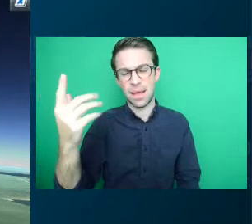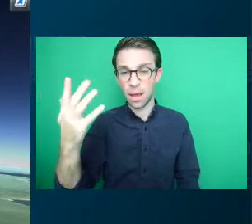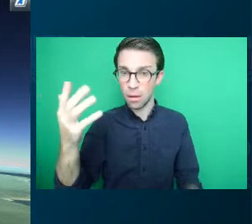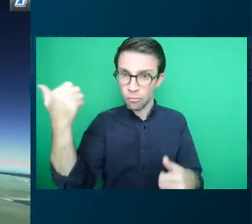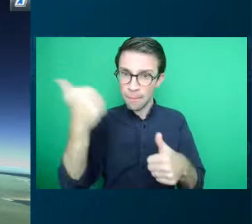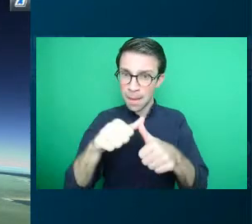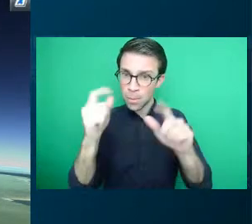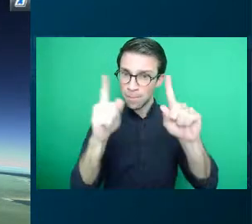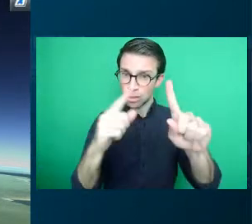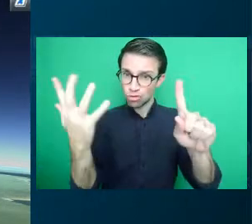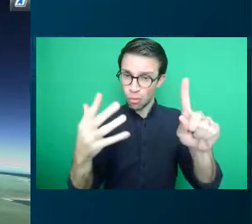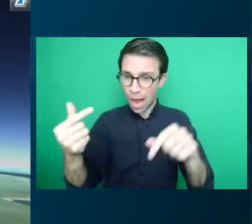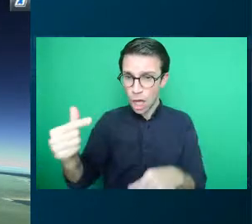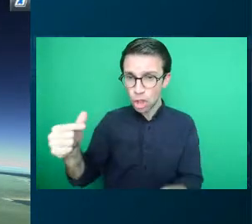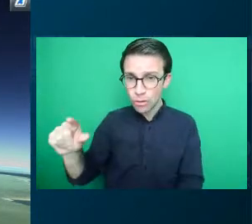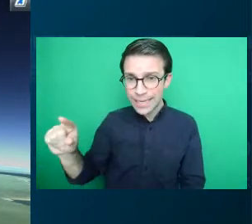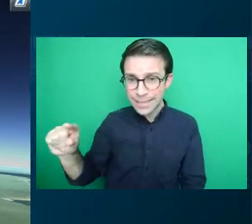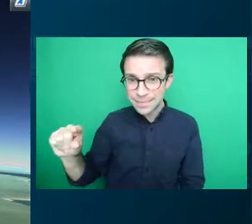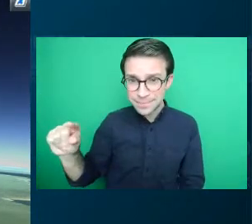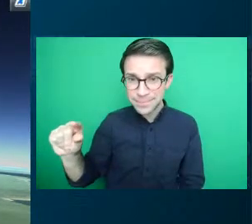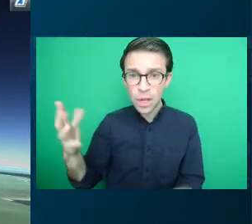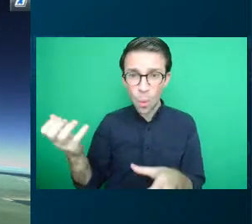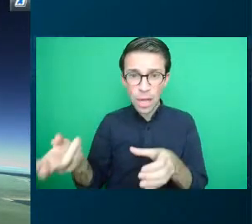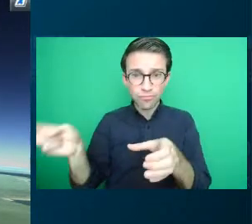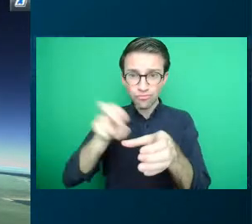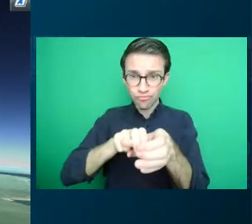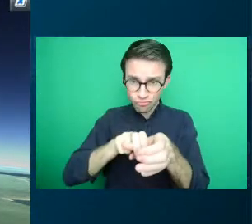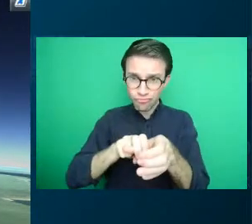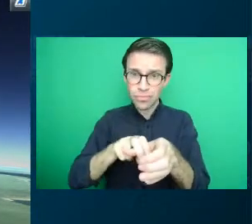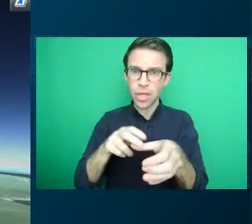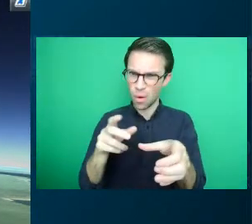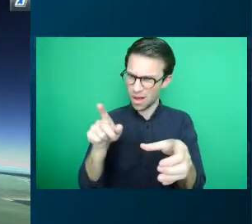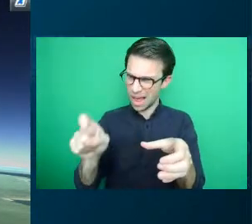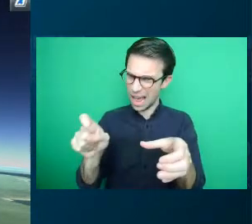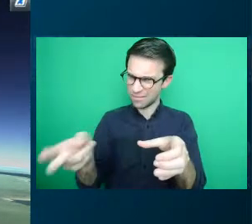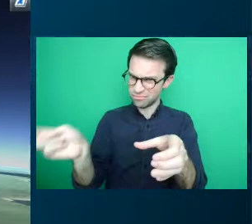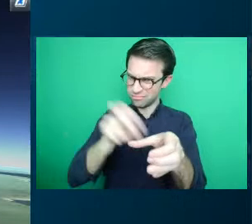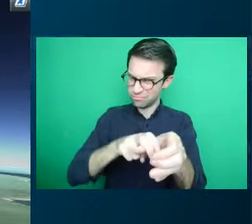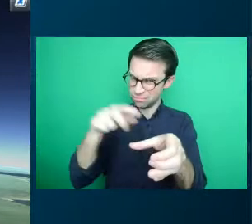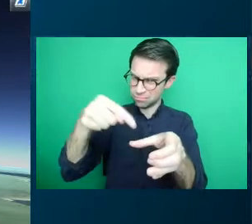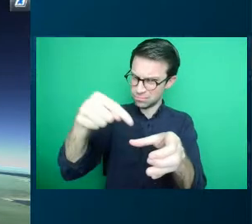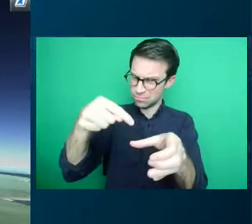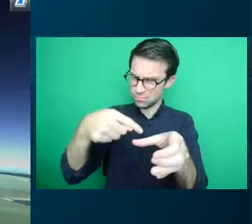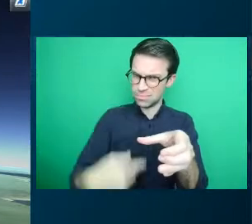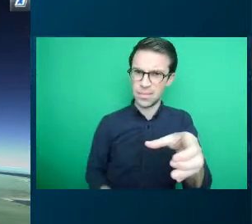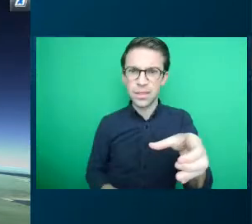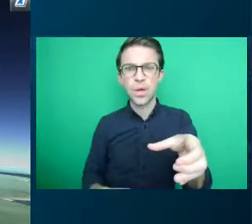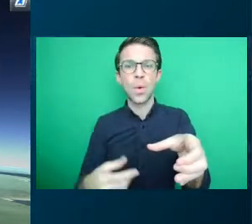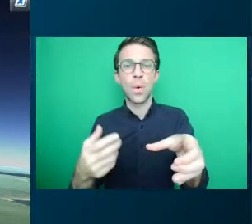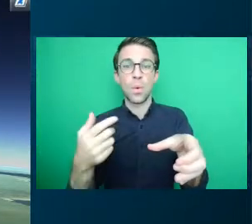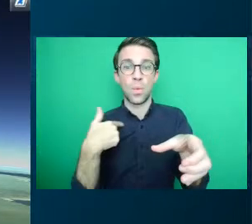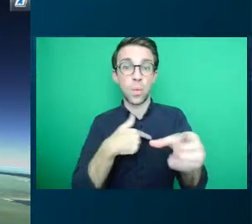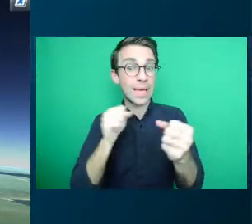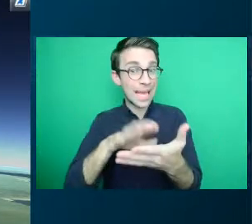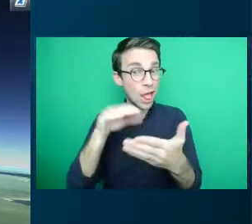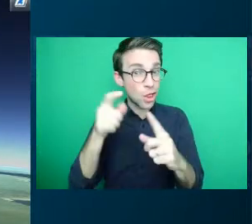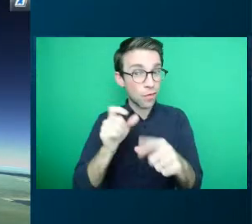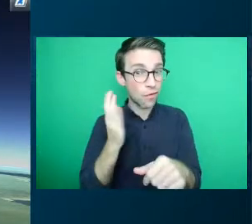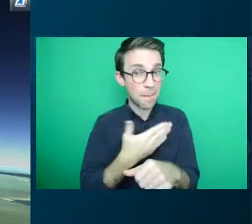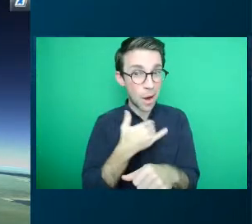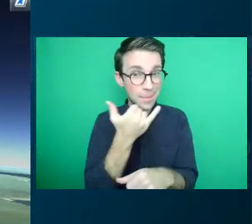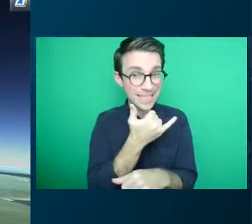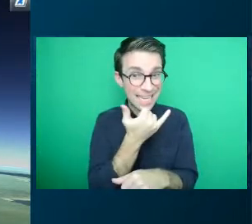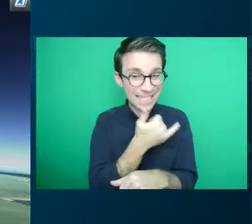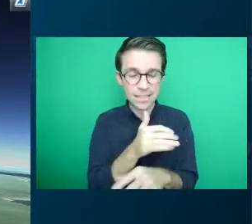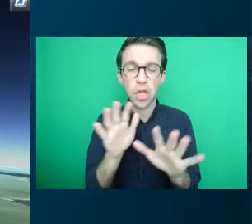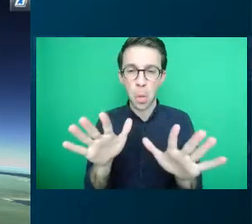and in order to take a Kerbal into space, I need some way for the Kerbal to ride this rocket. So we can learn from our mistakes, and we can actually say, hey, let's go ahead and